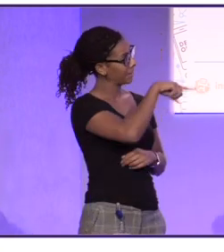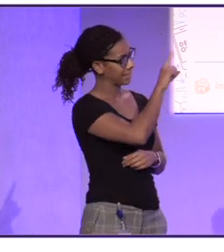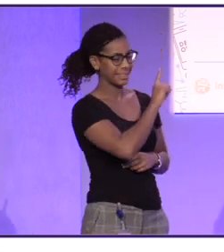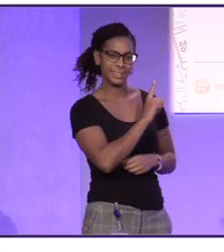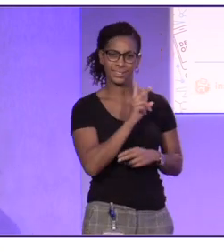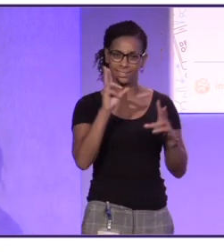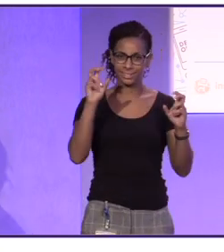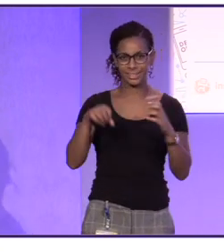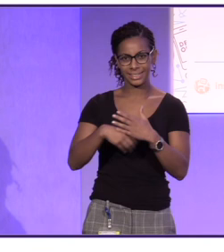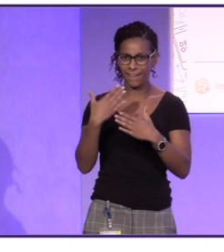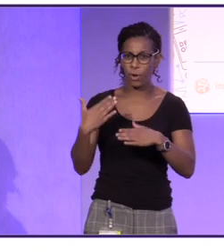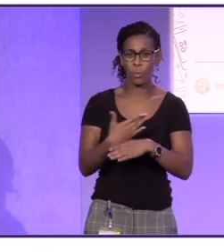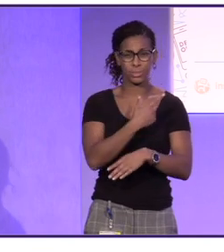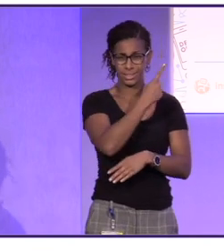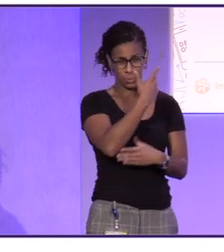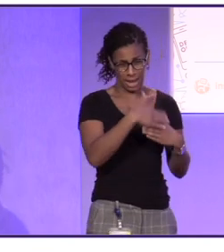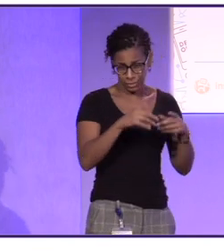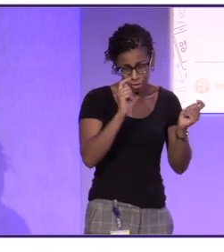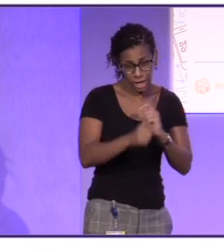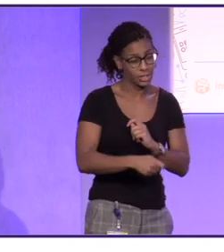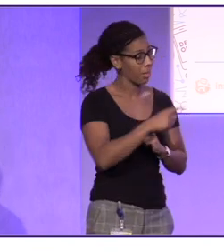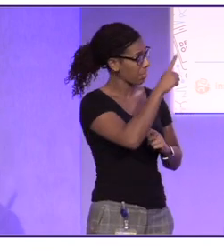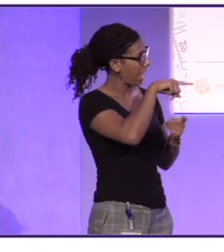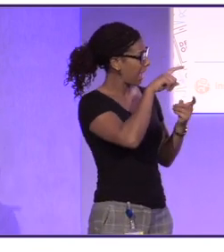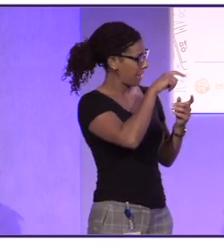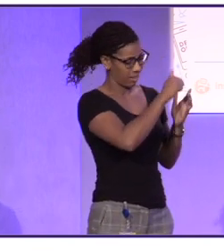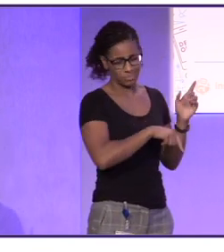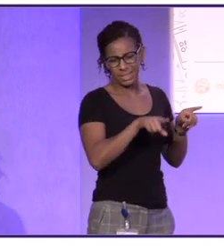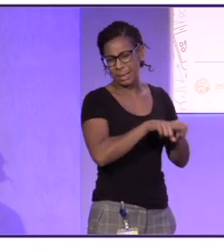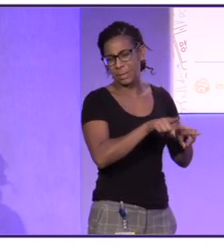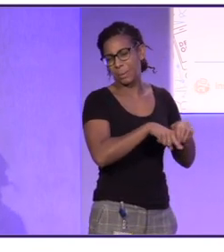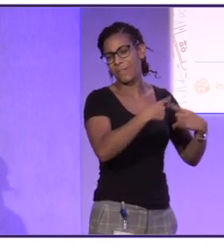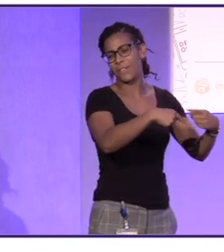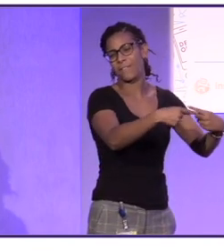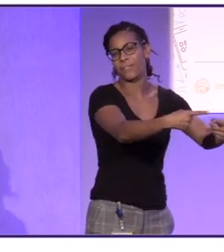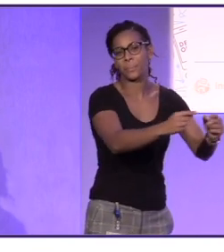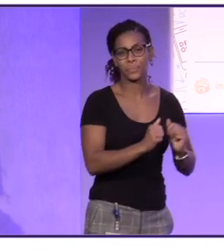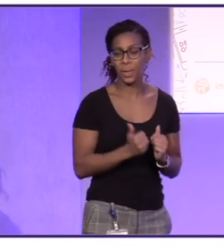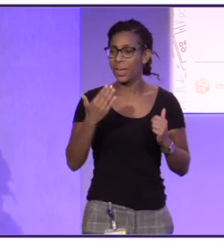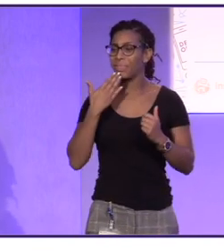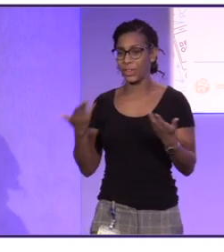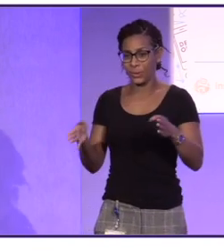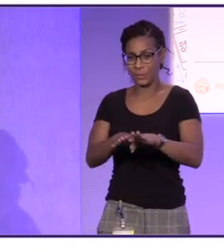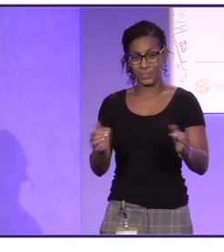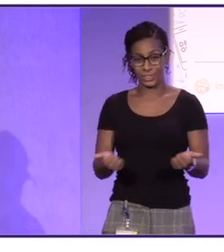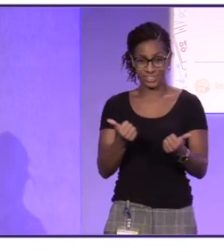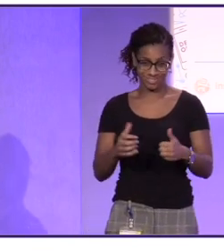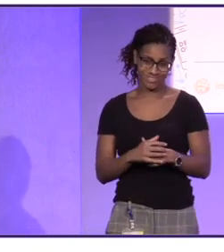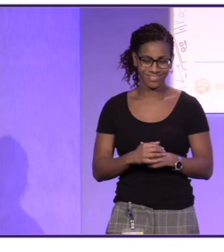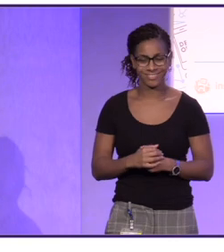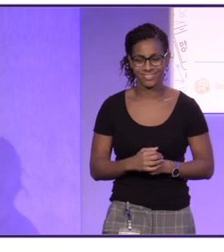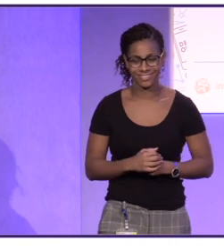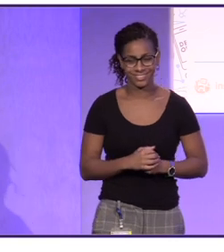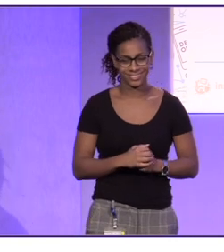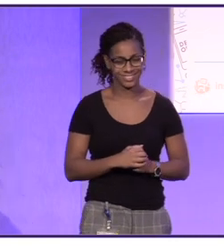change here. So this will be the list forever and ever. Thank you for the talk.